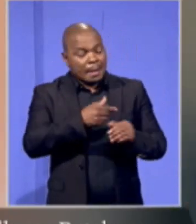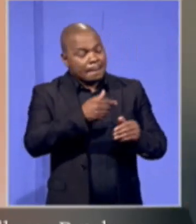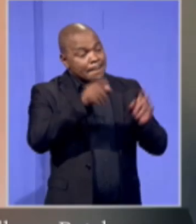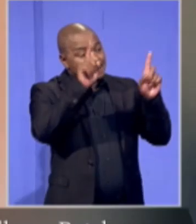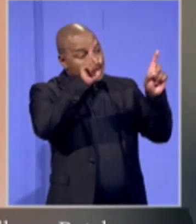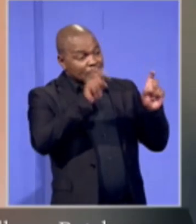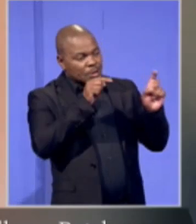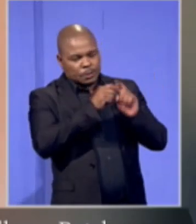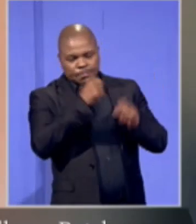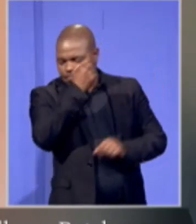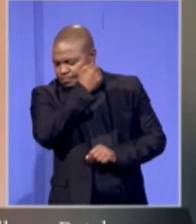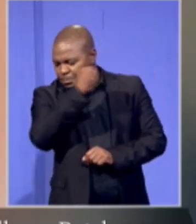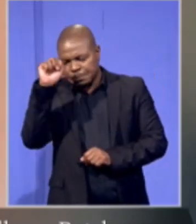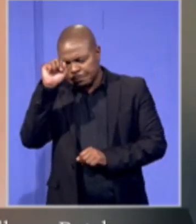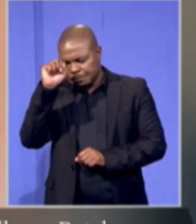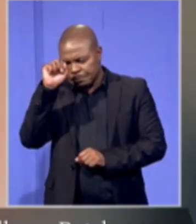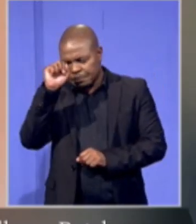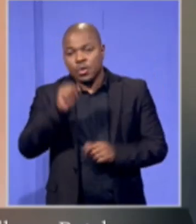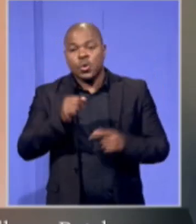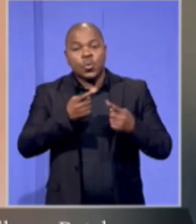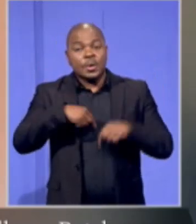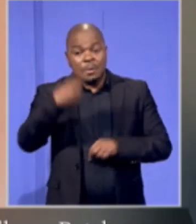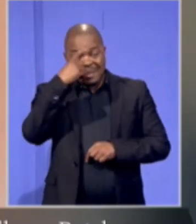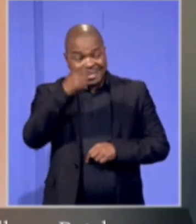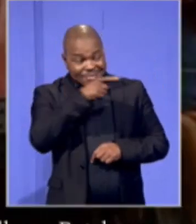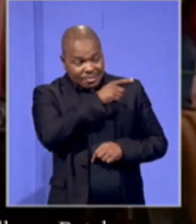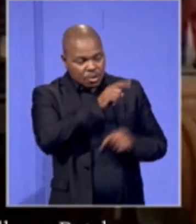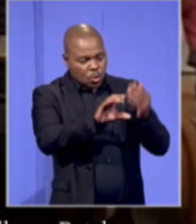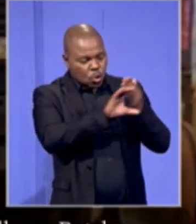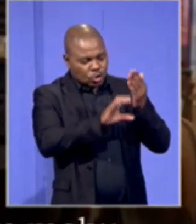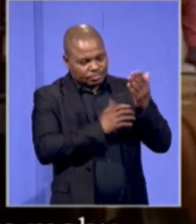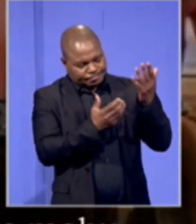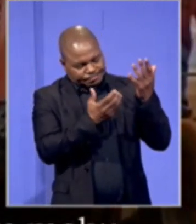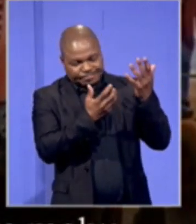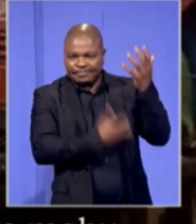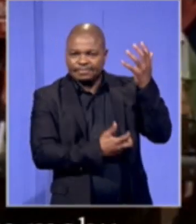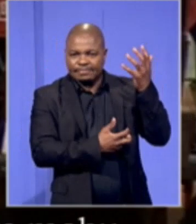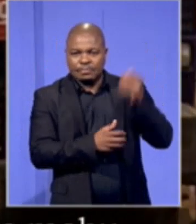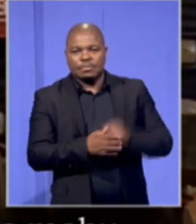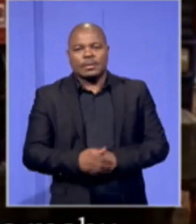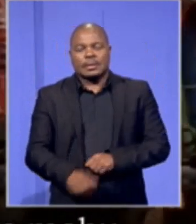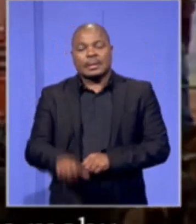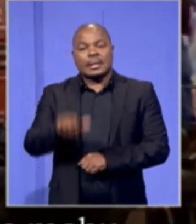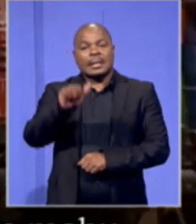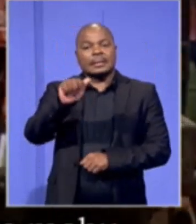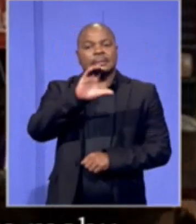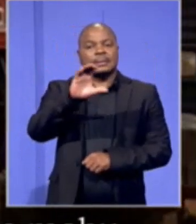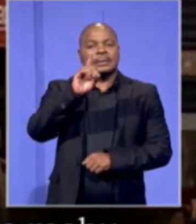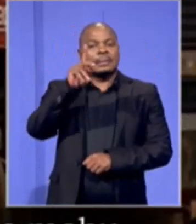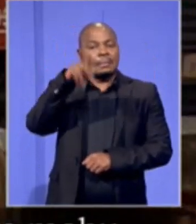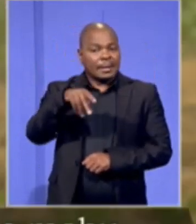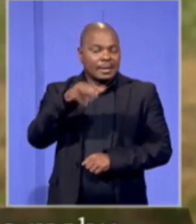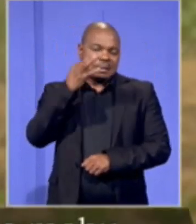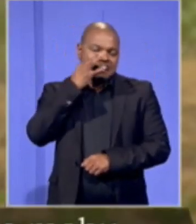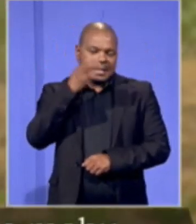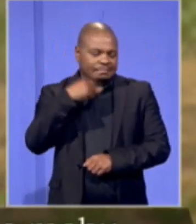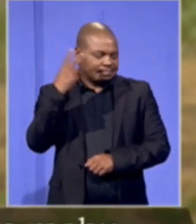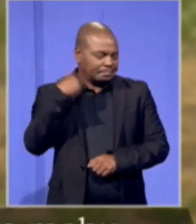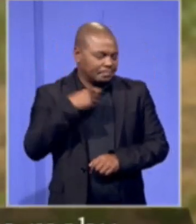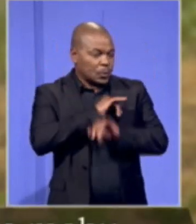principle, and we believe that it is unconstitutional. ACDP e re swabileng go feta molomo hore ebe mopresidente